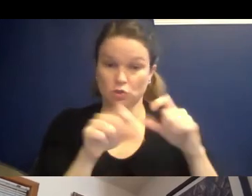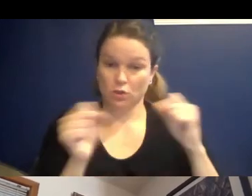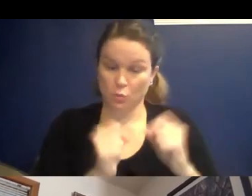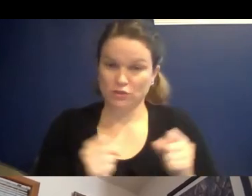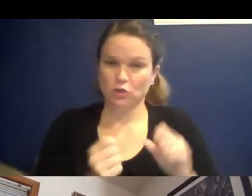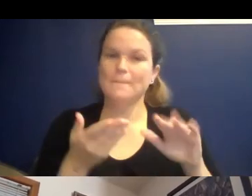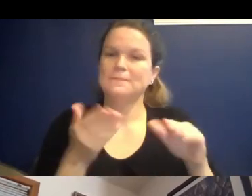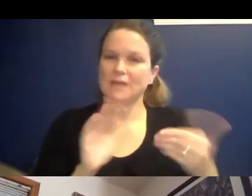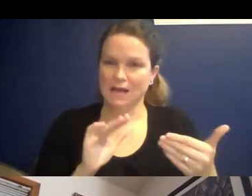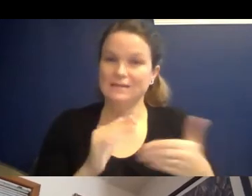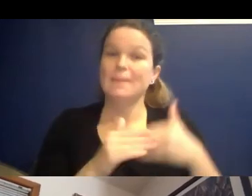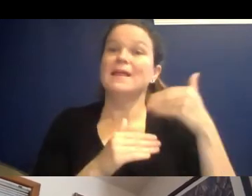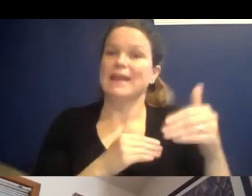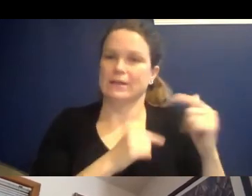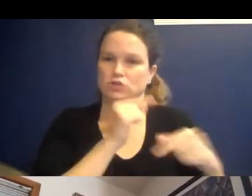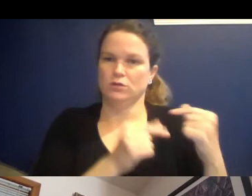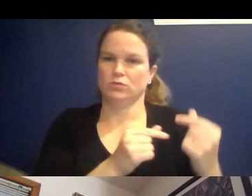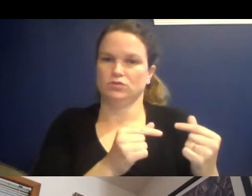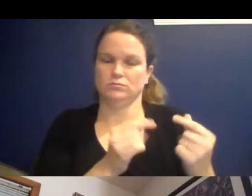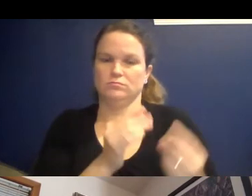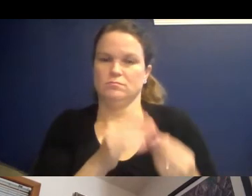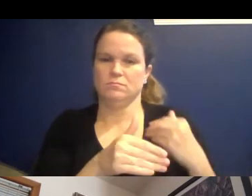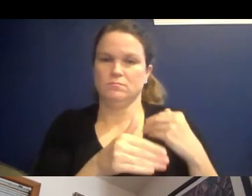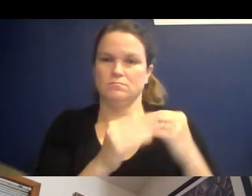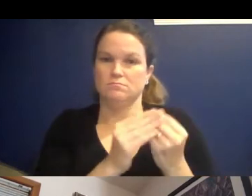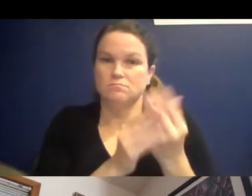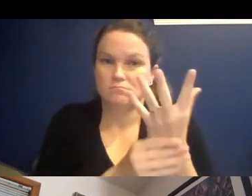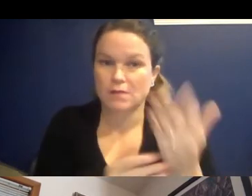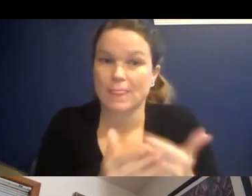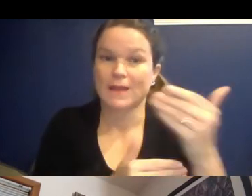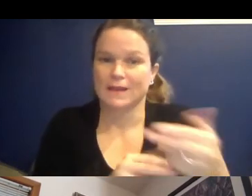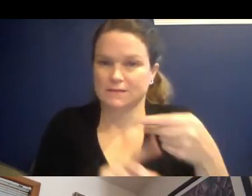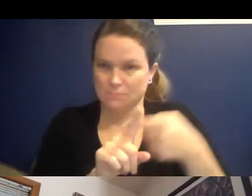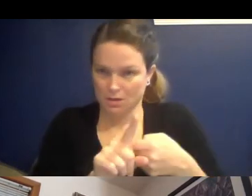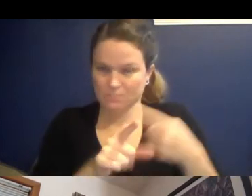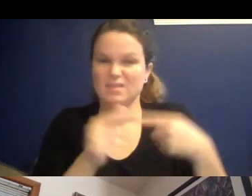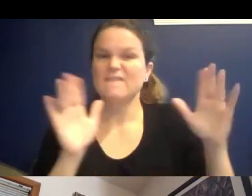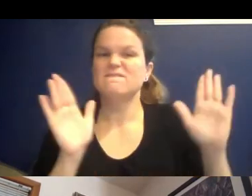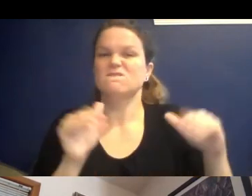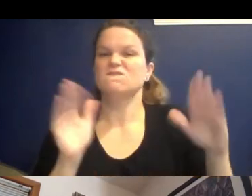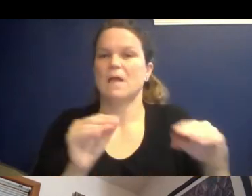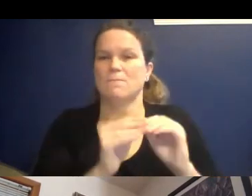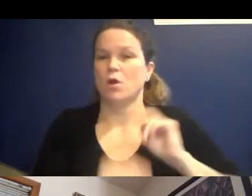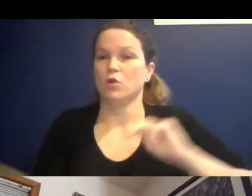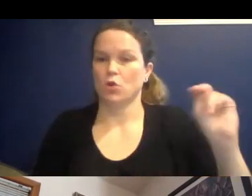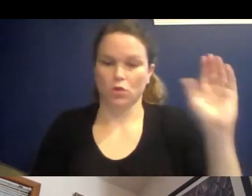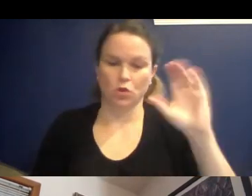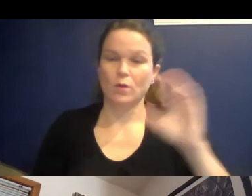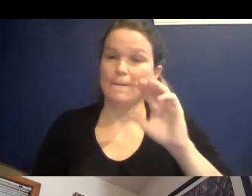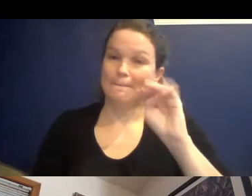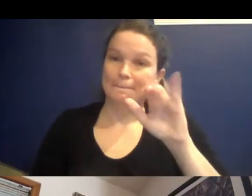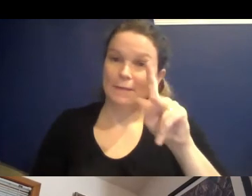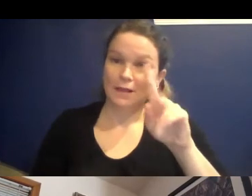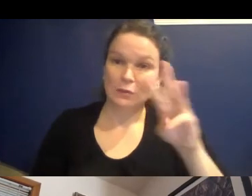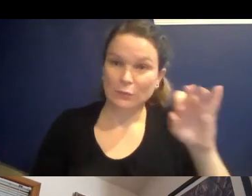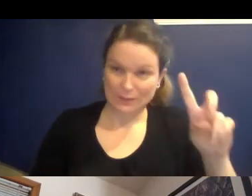in about a month. And then it continues to fly north and look for milkweed and